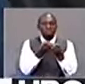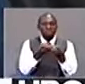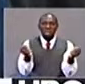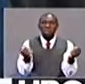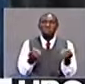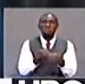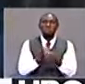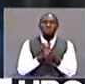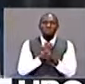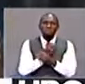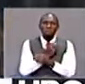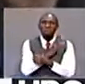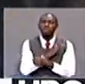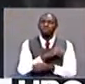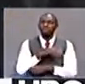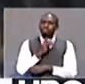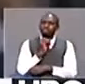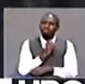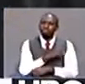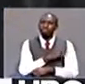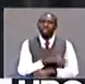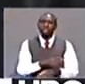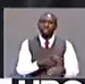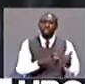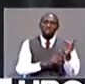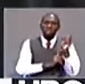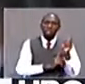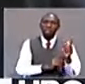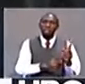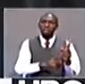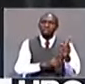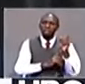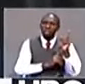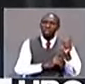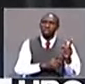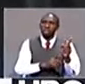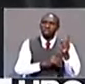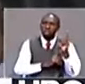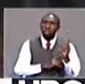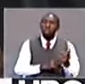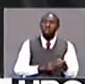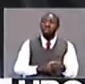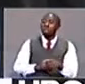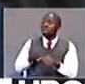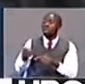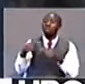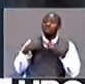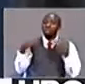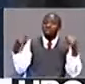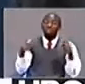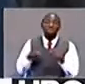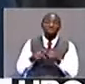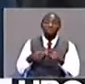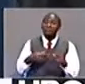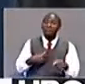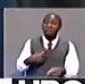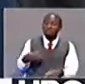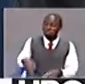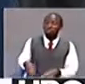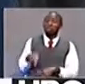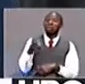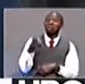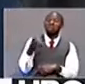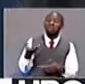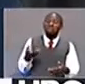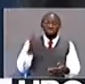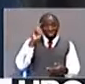security to the extent of saying that one time his priest had a guard. These priests are also human beings. Don't think they don't make